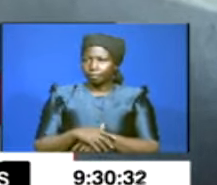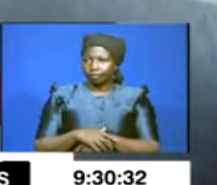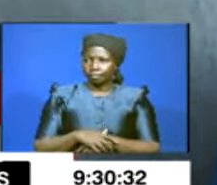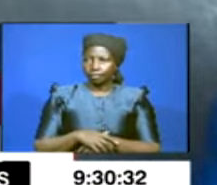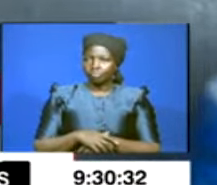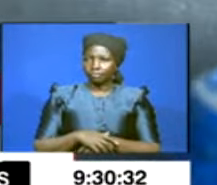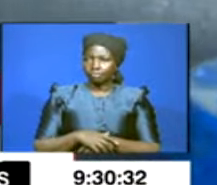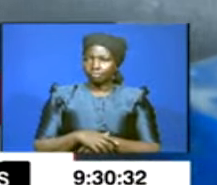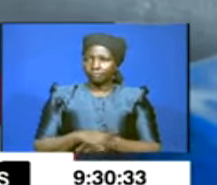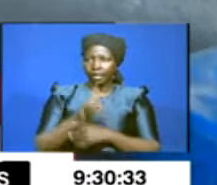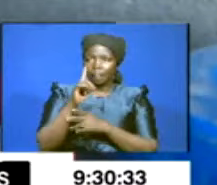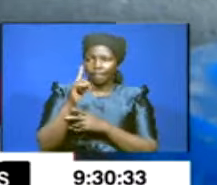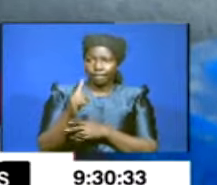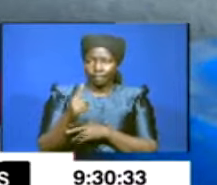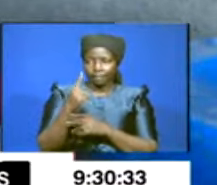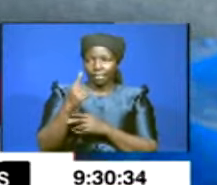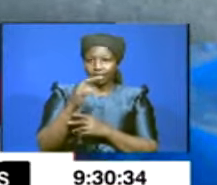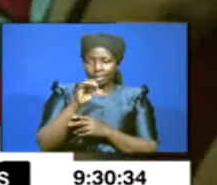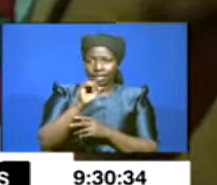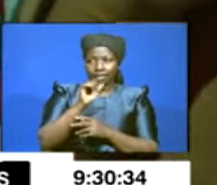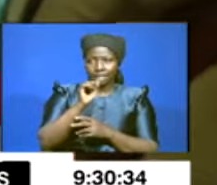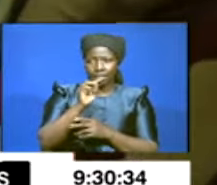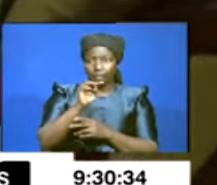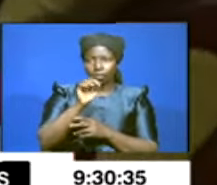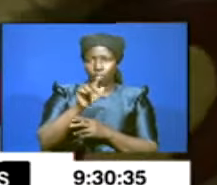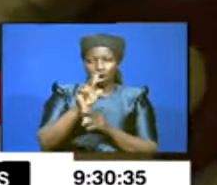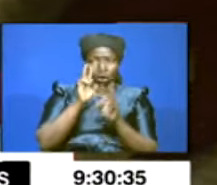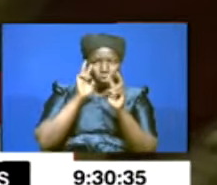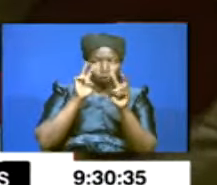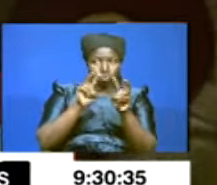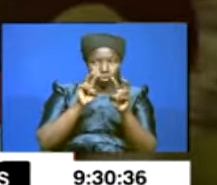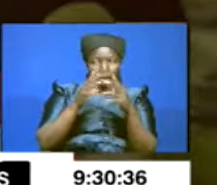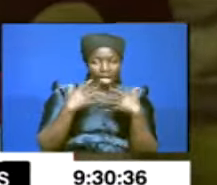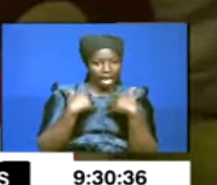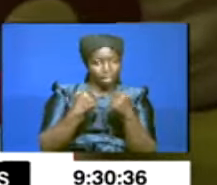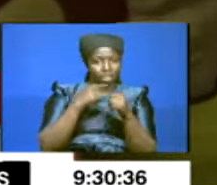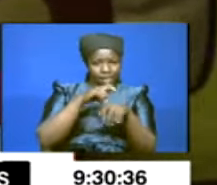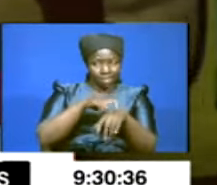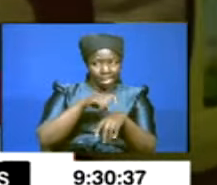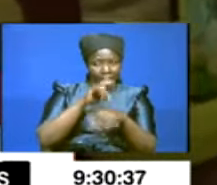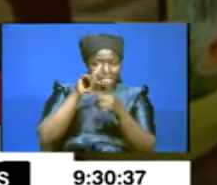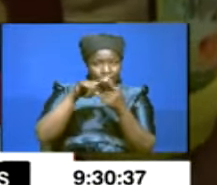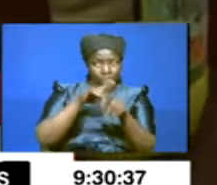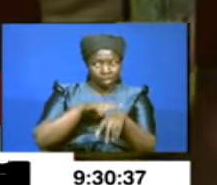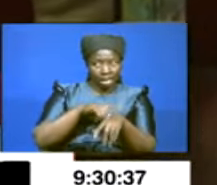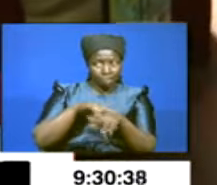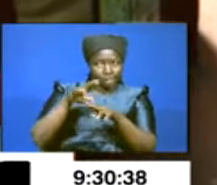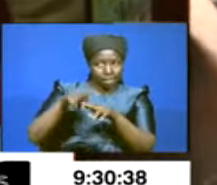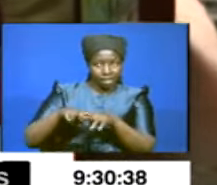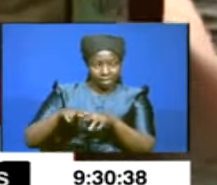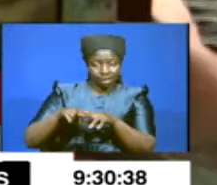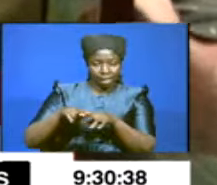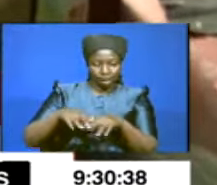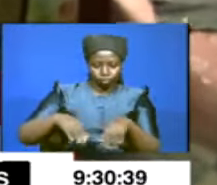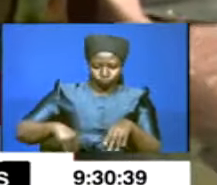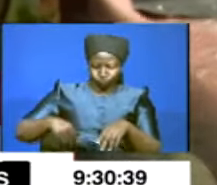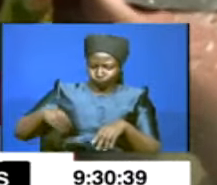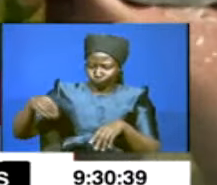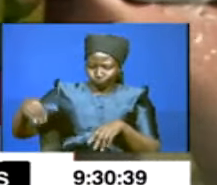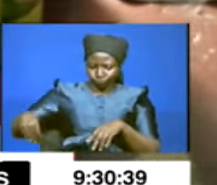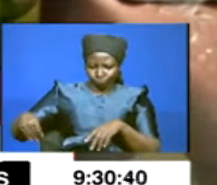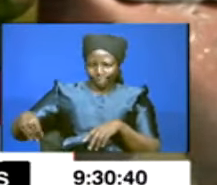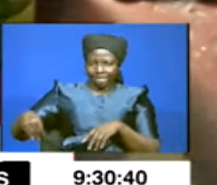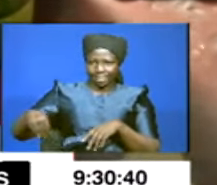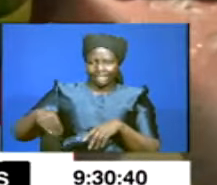At first glance, Samuel looks healthy until he sits and places his catheter next to him. He tells us about